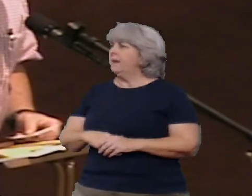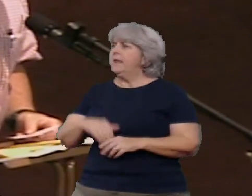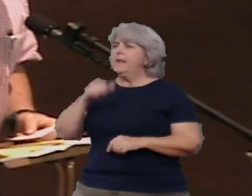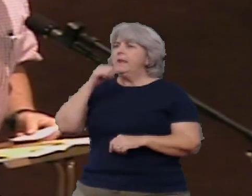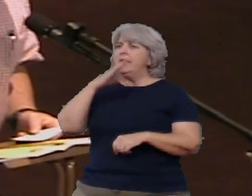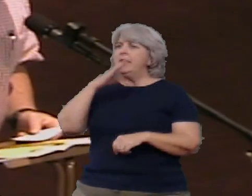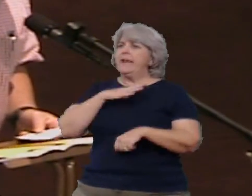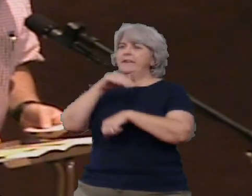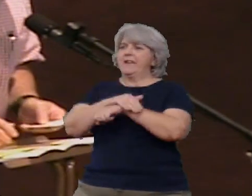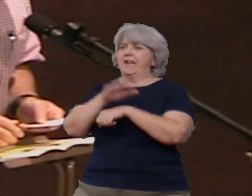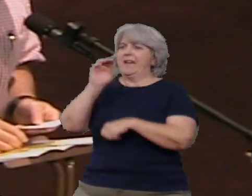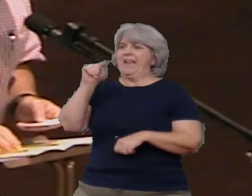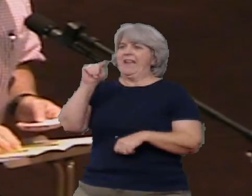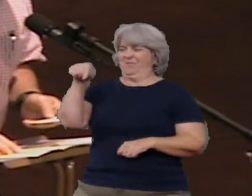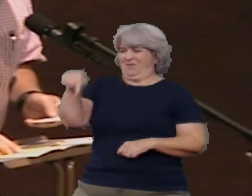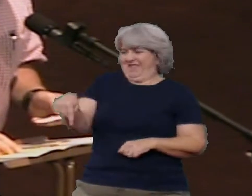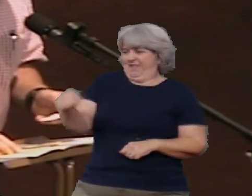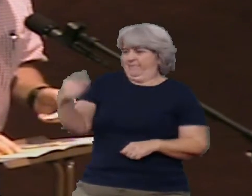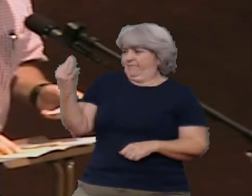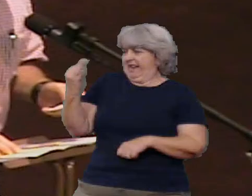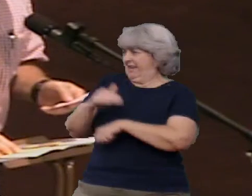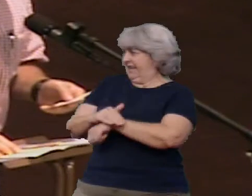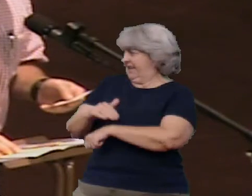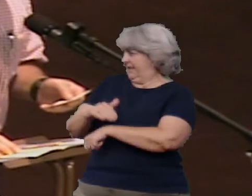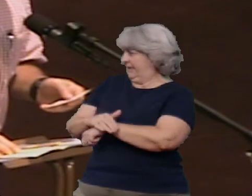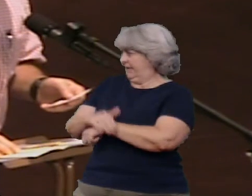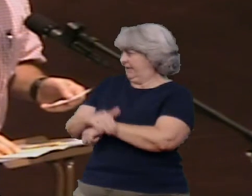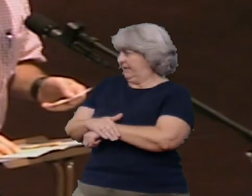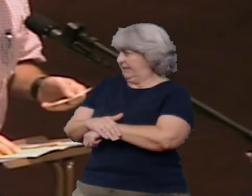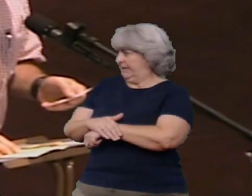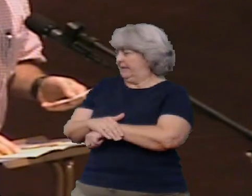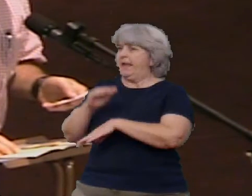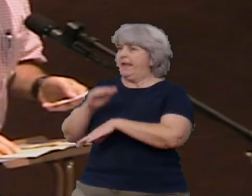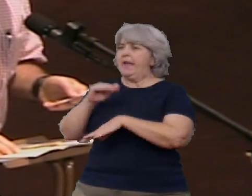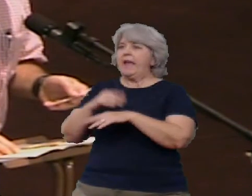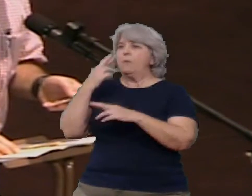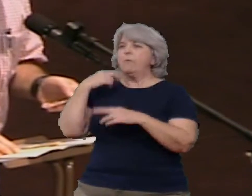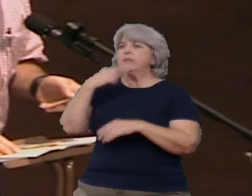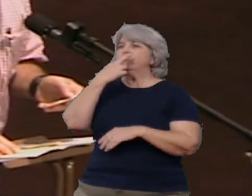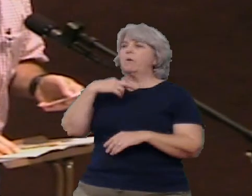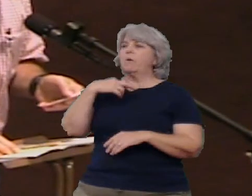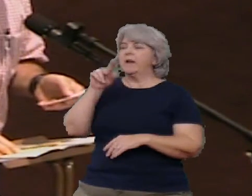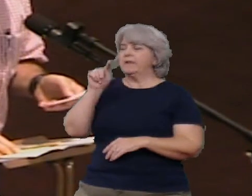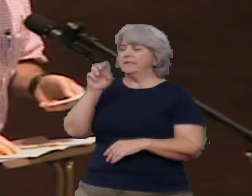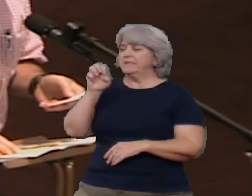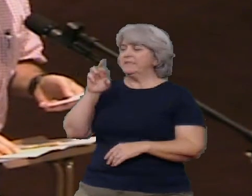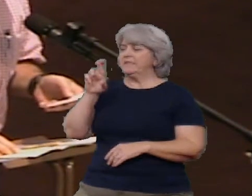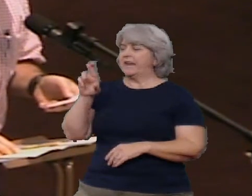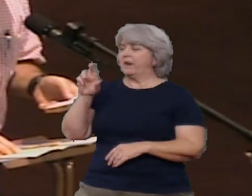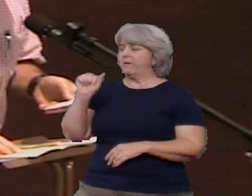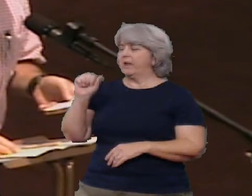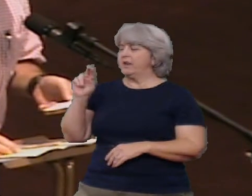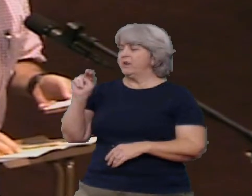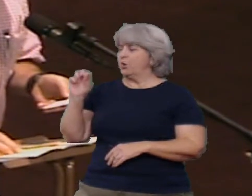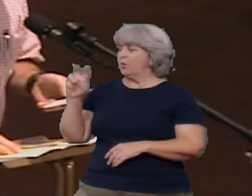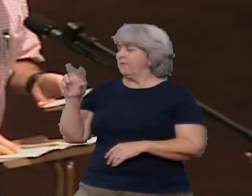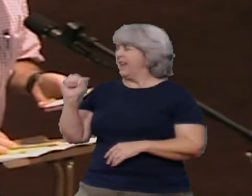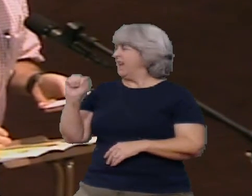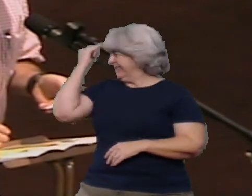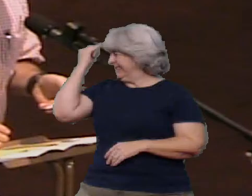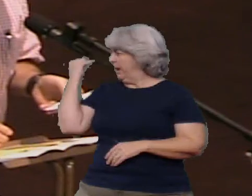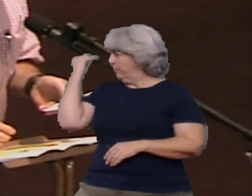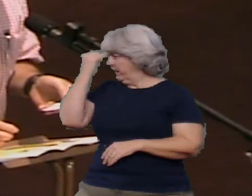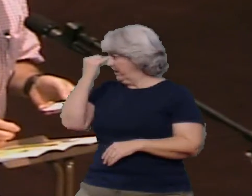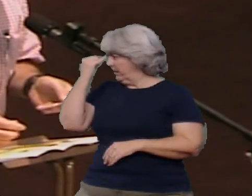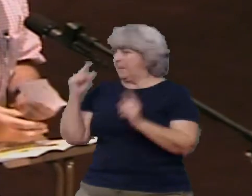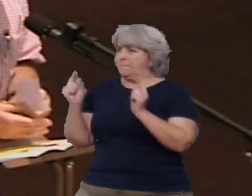this Friday night. The details are it's going to be at Terra Nova's Italian restaurant at 6:30. I'm going to go to a